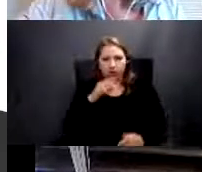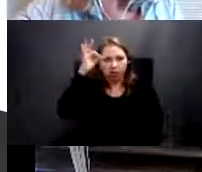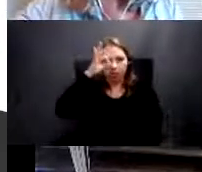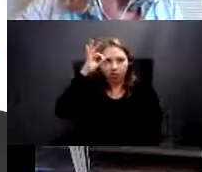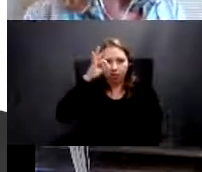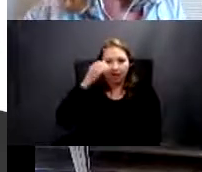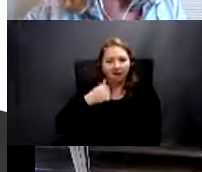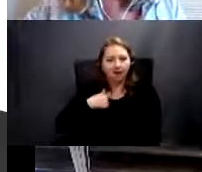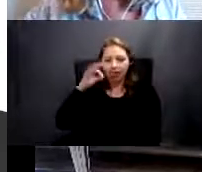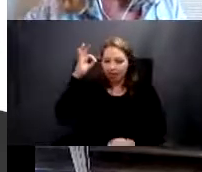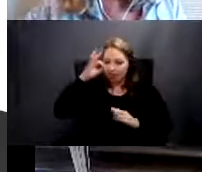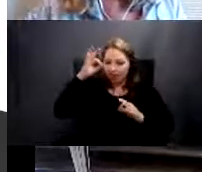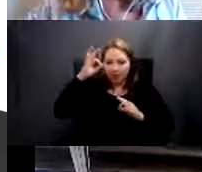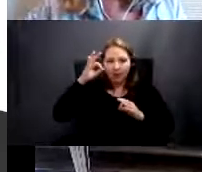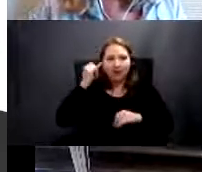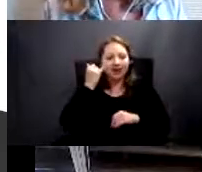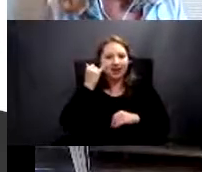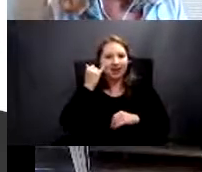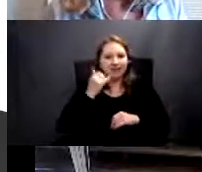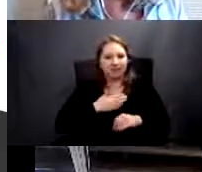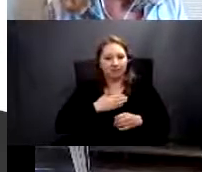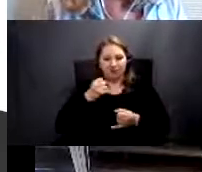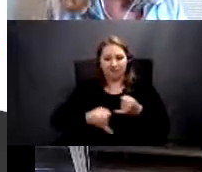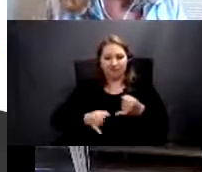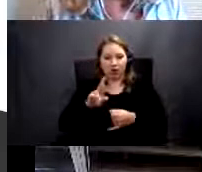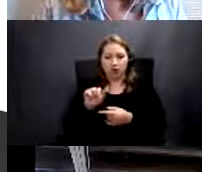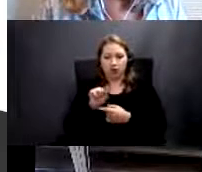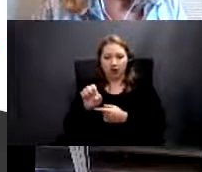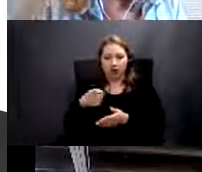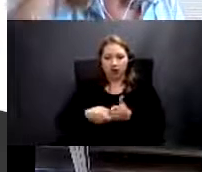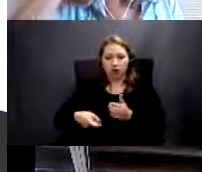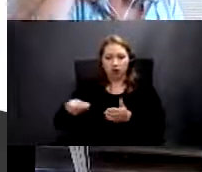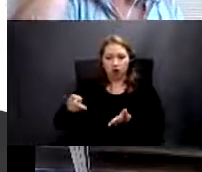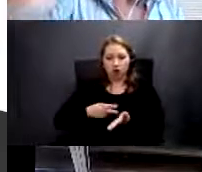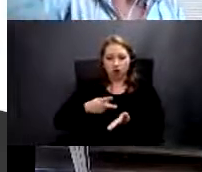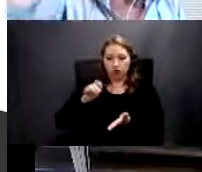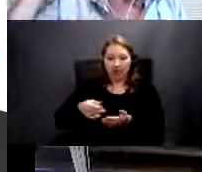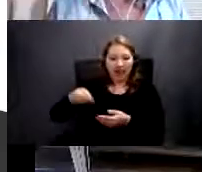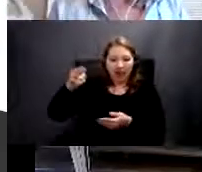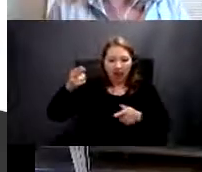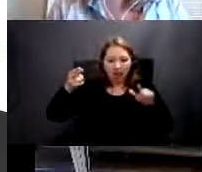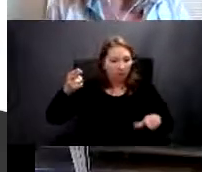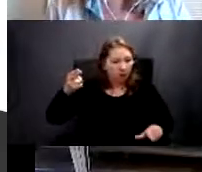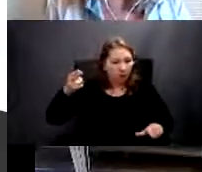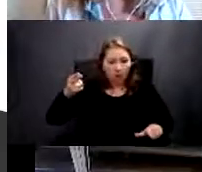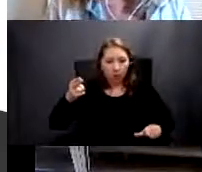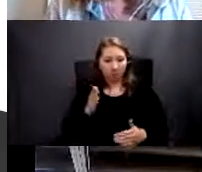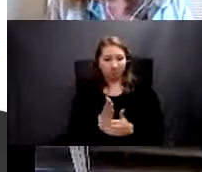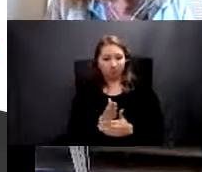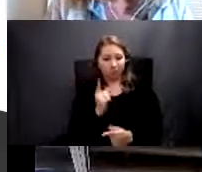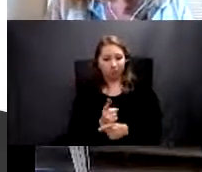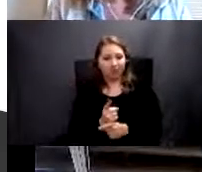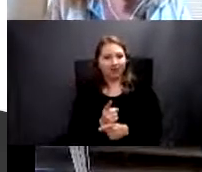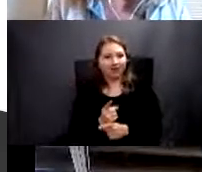idea if my final rate that it came up with was way too high or way too low or just right. And no one would tell